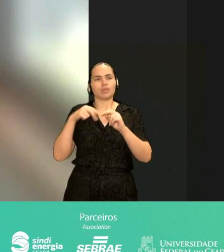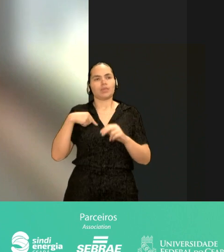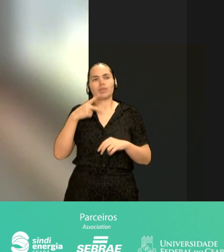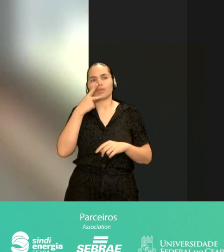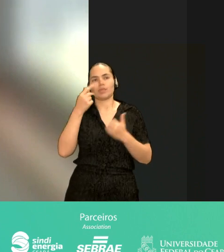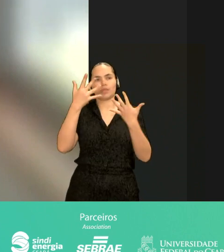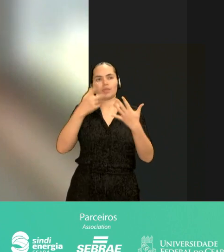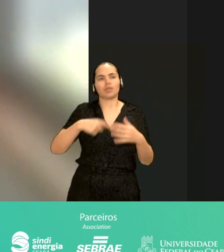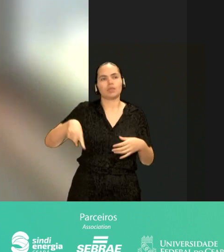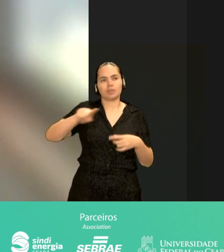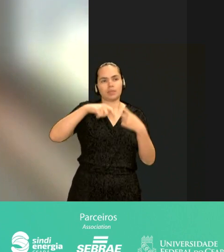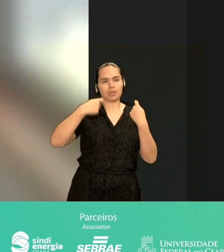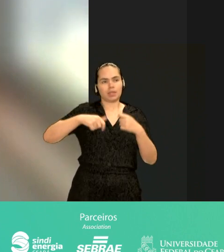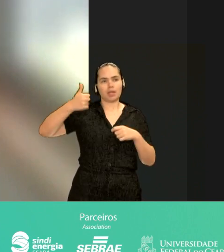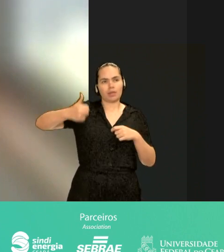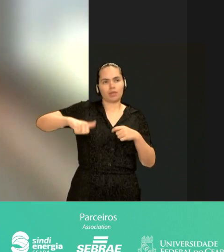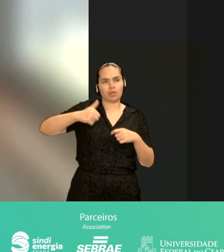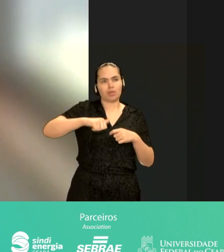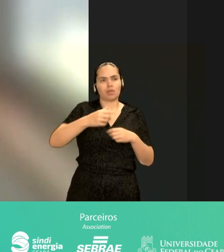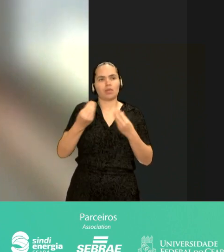project by project, so there's no